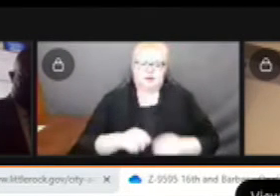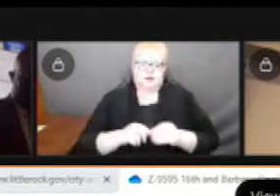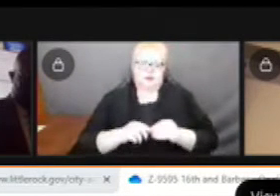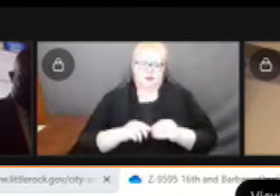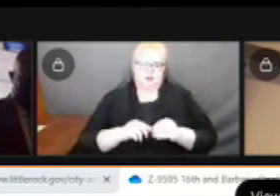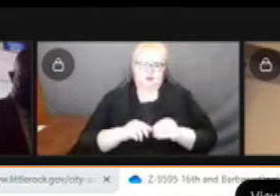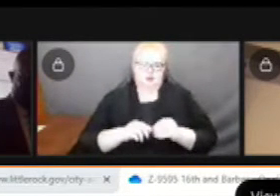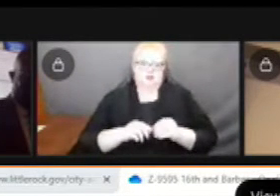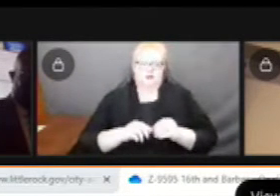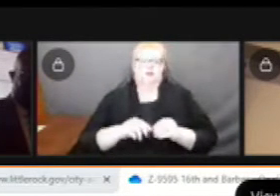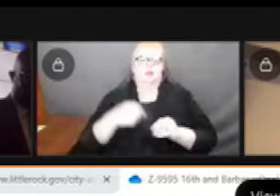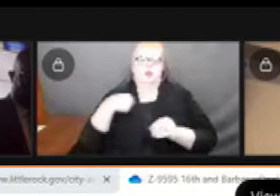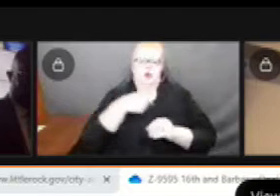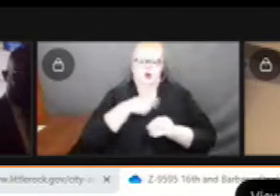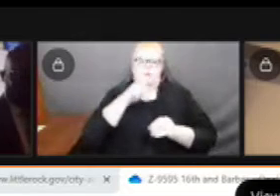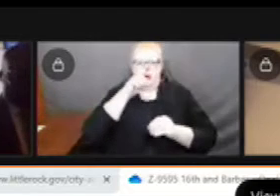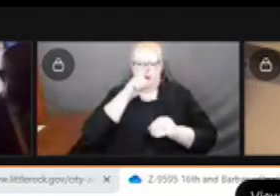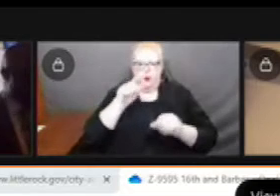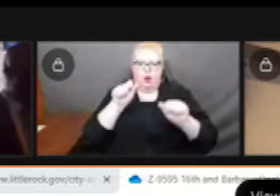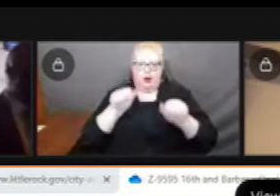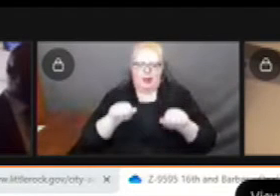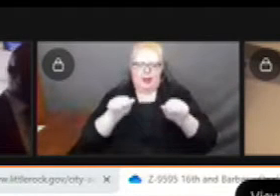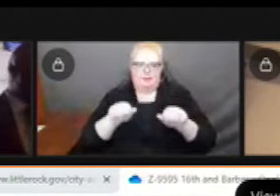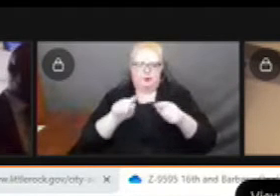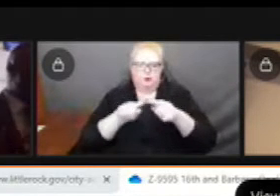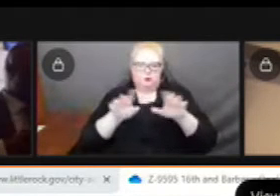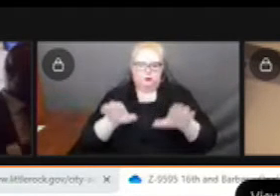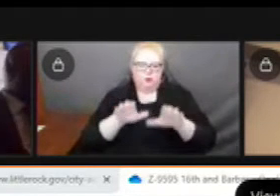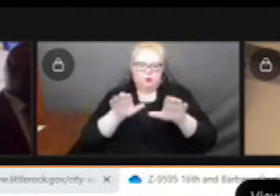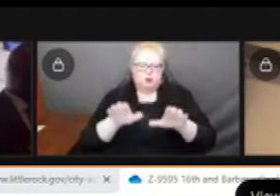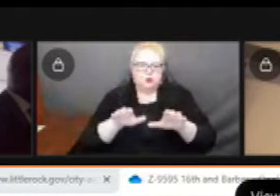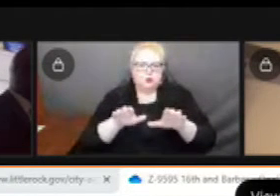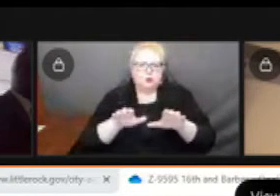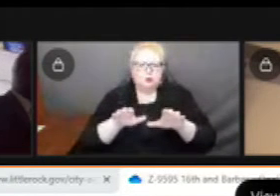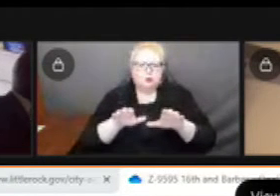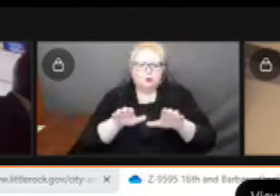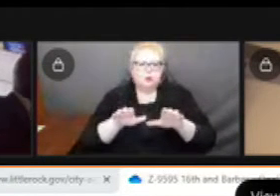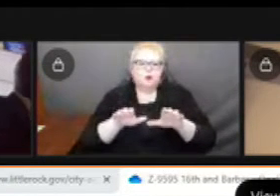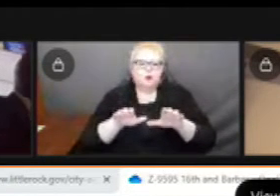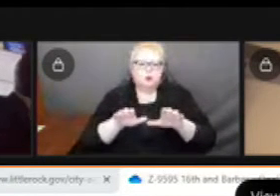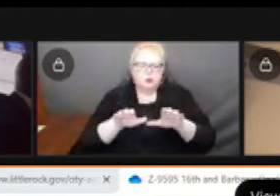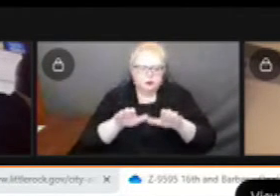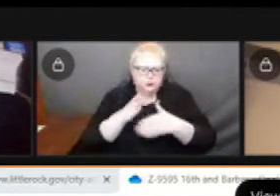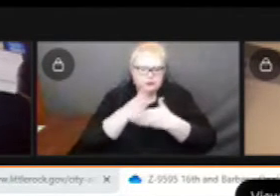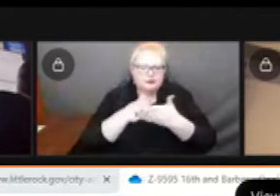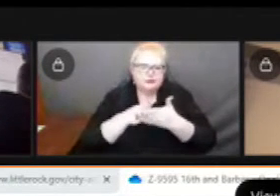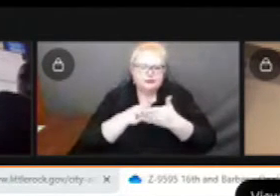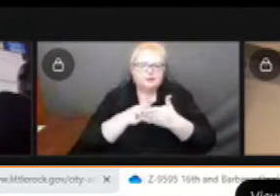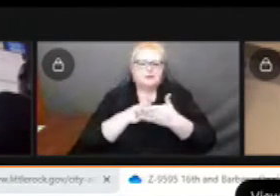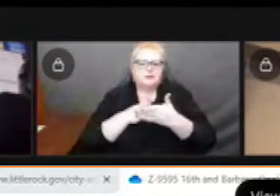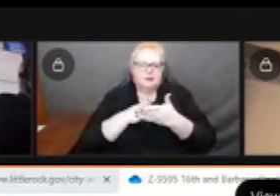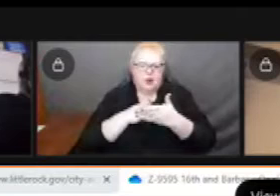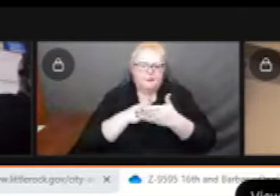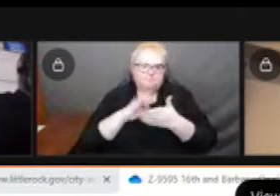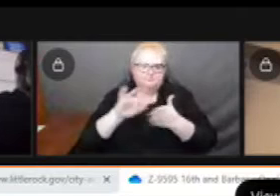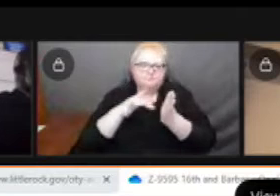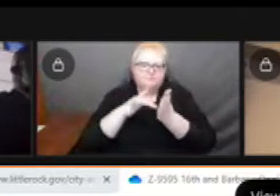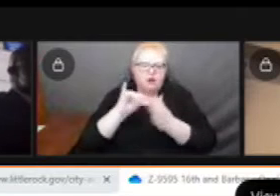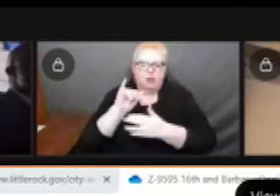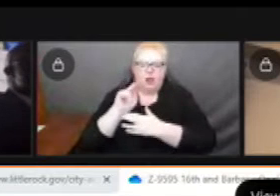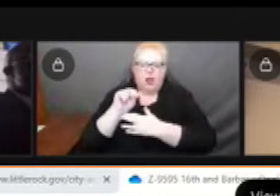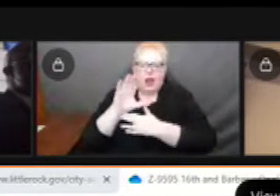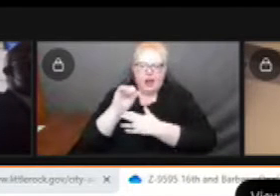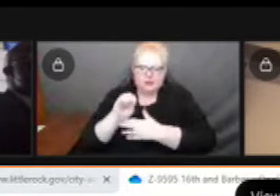So far, we've been able to do a fair amount of middle income housing, and we've been able to do some smaller projects that have